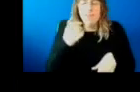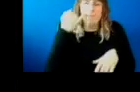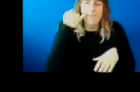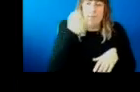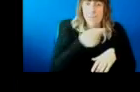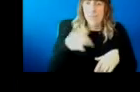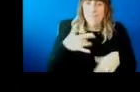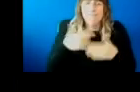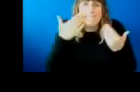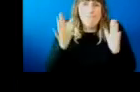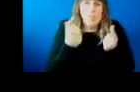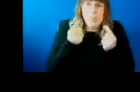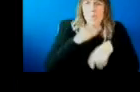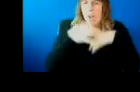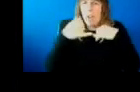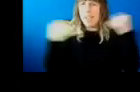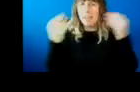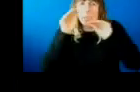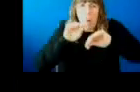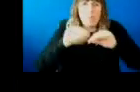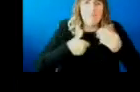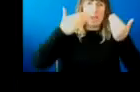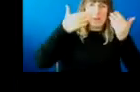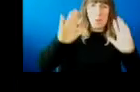want to say or do on social is to find